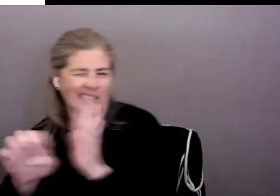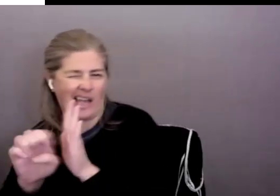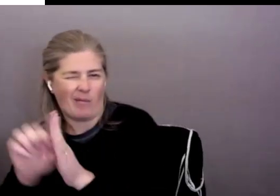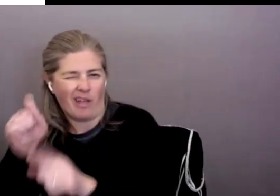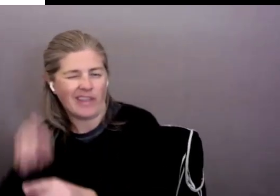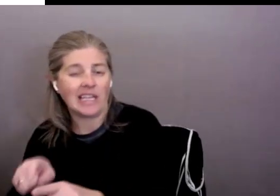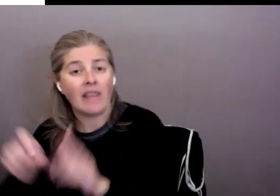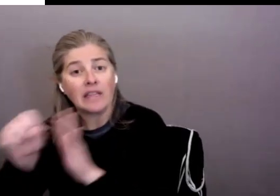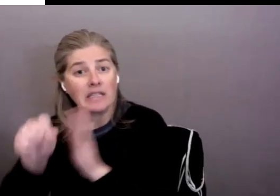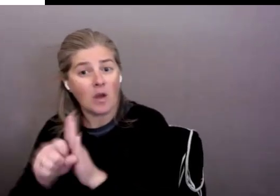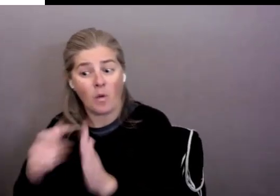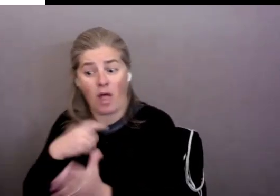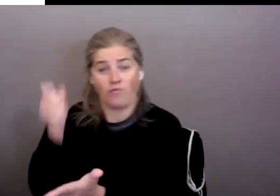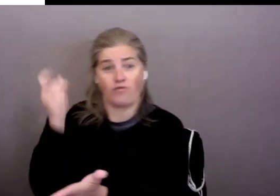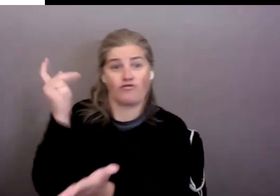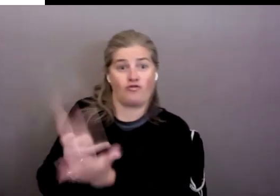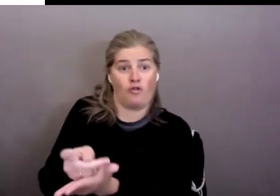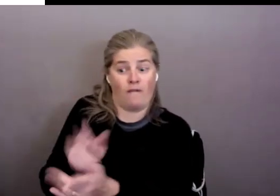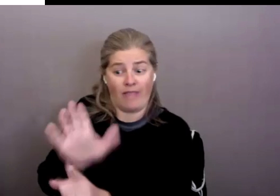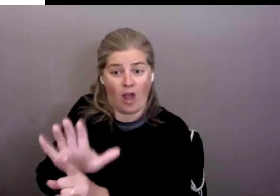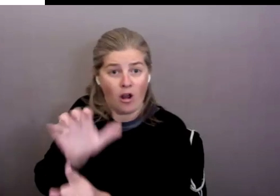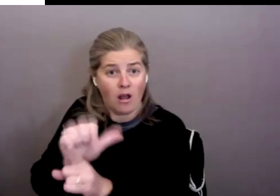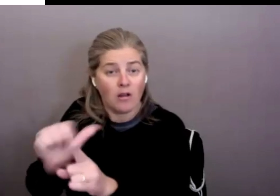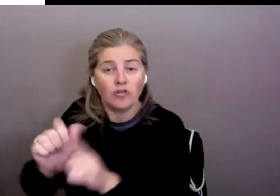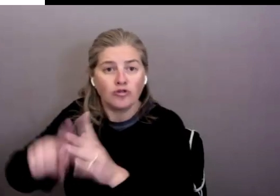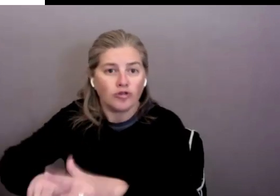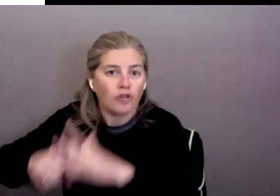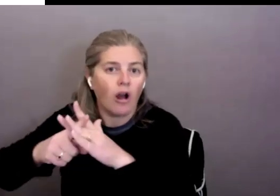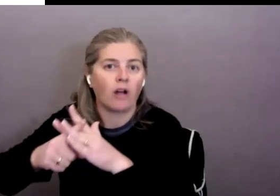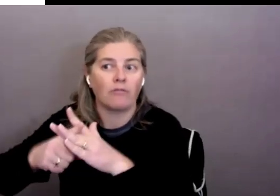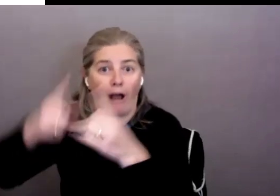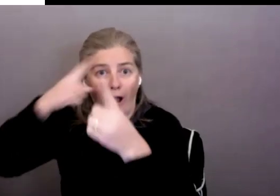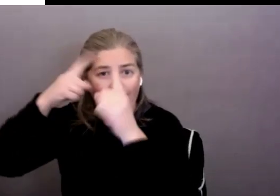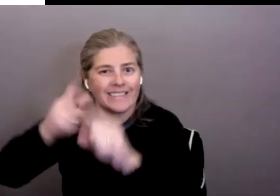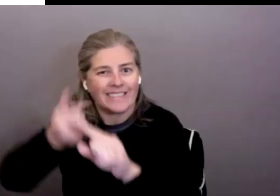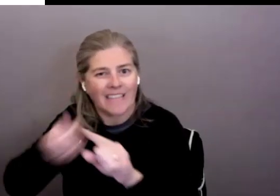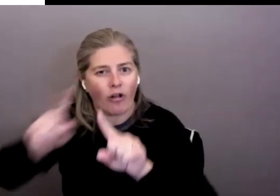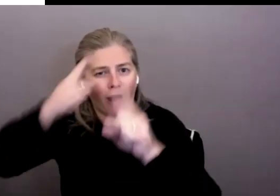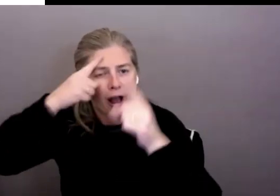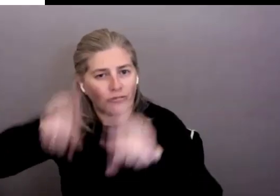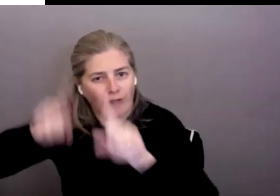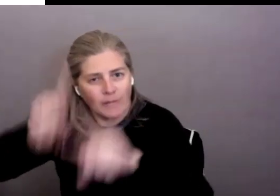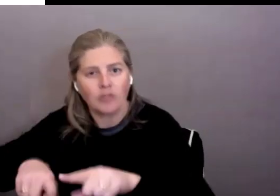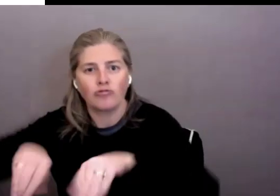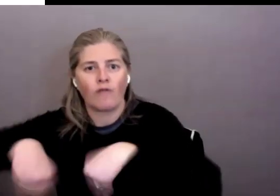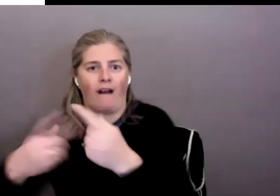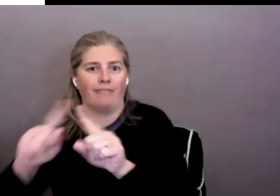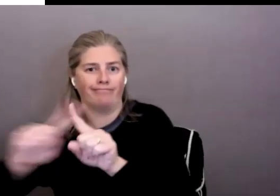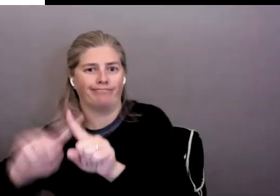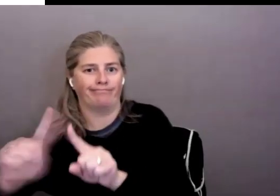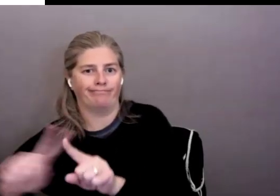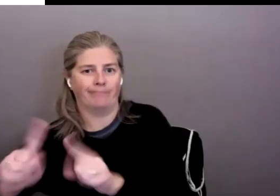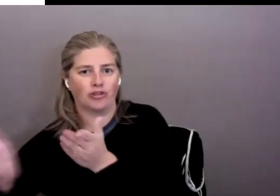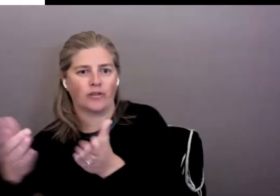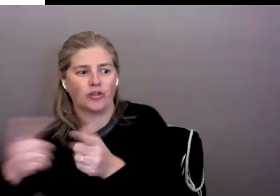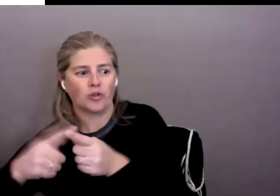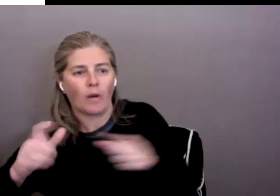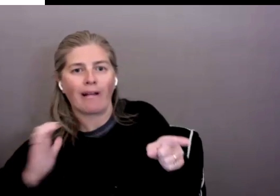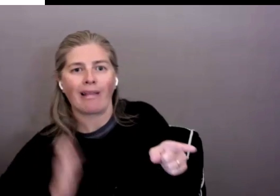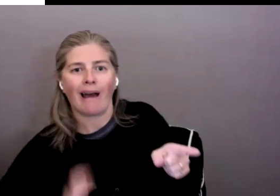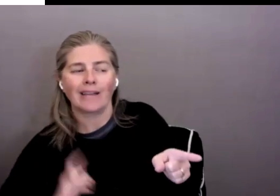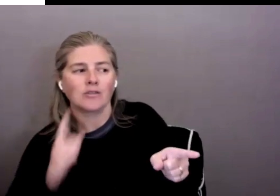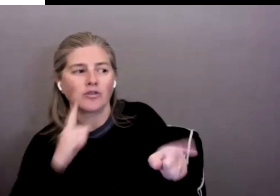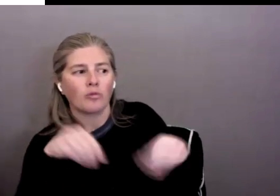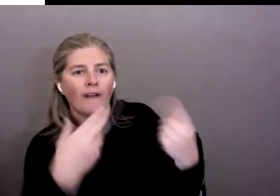state will approve a AAA's ability to enter into agreements to provide a broad category of services to clients of hospitals and